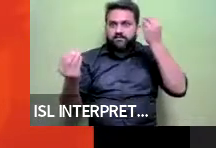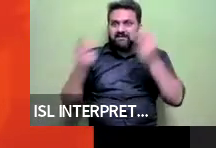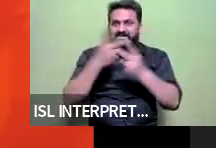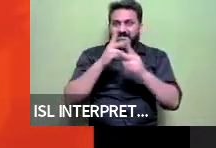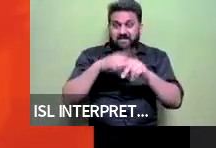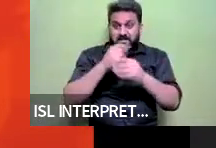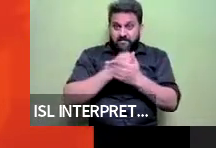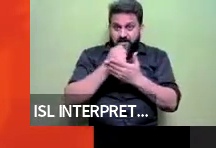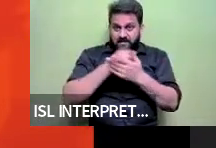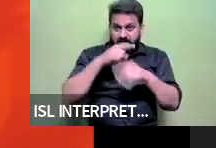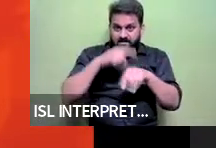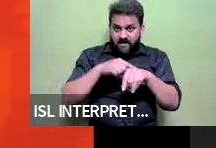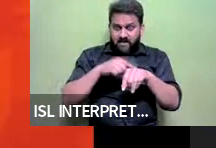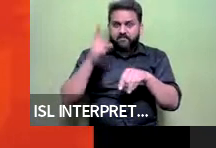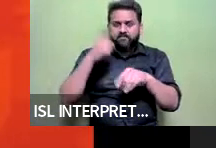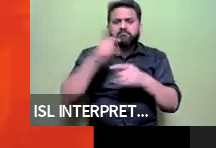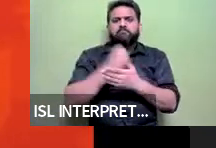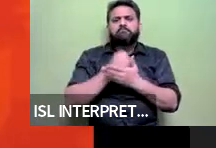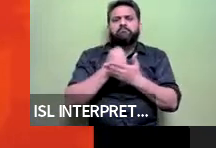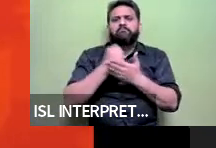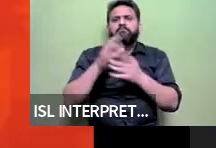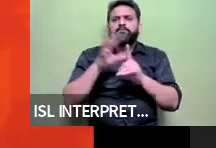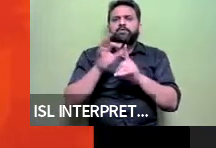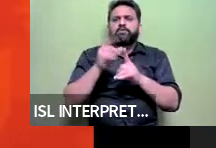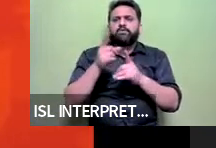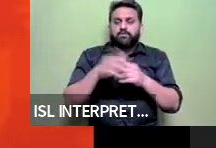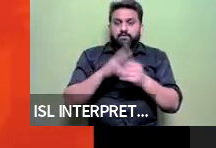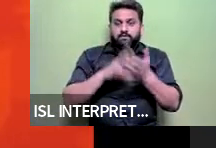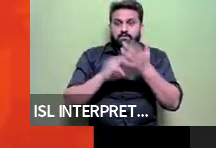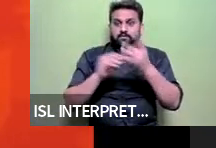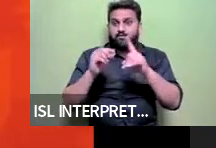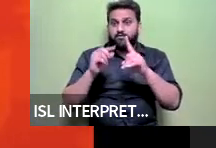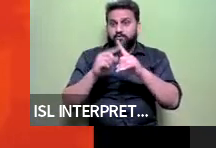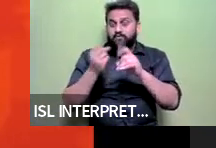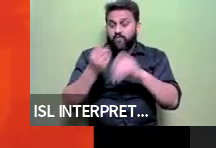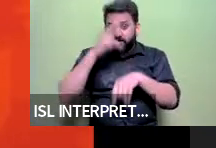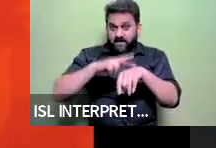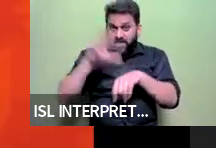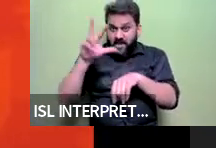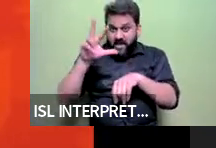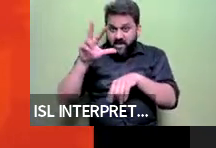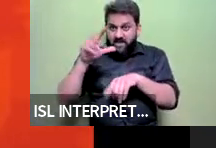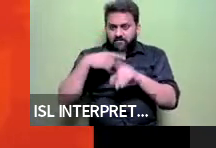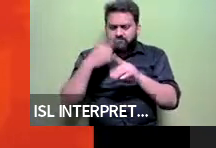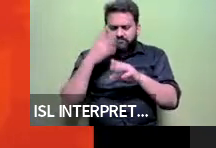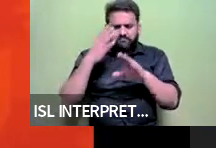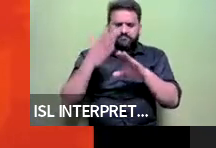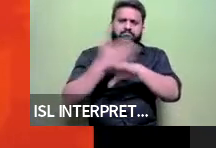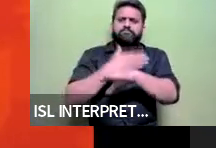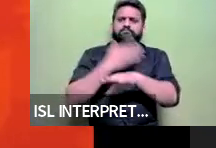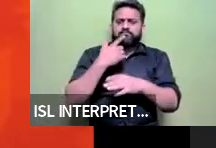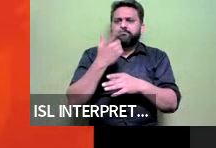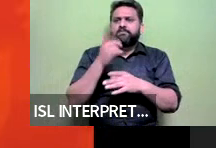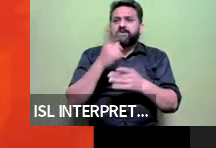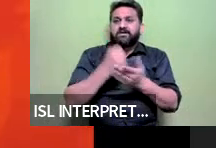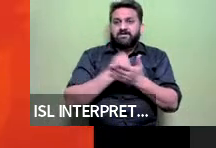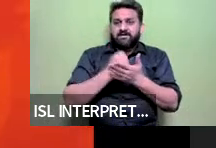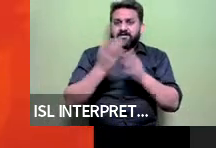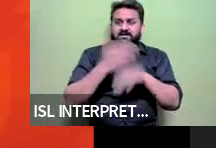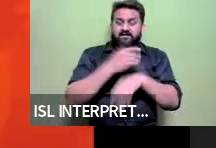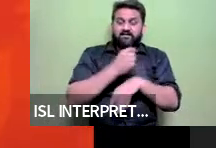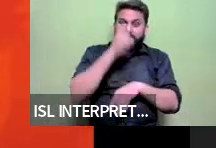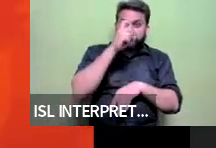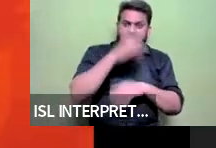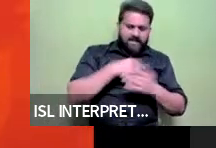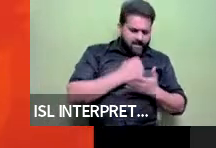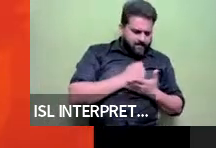time, you try to do that. If your moot is at 8 o'clock in the morning, I suggest that you should practice your moot at 7 o'clock